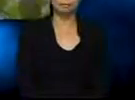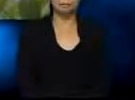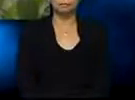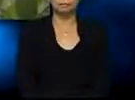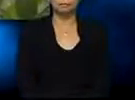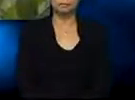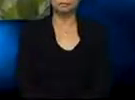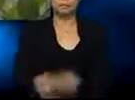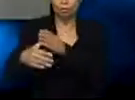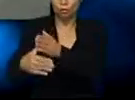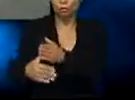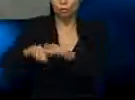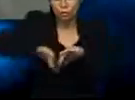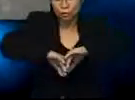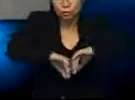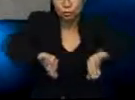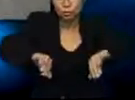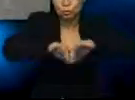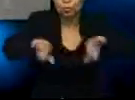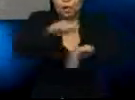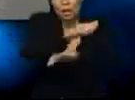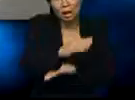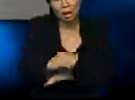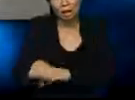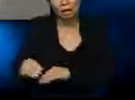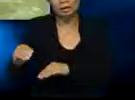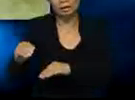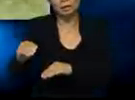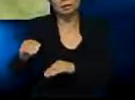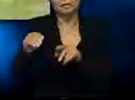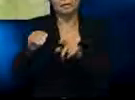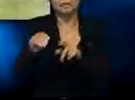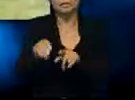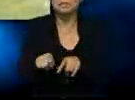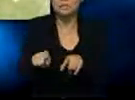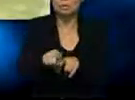A fish swims, and so does an otter.